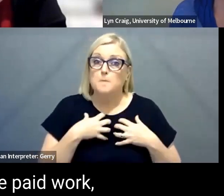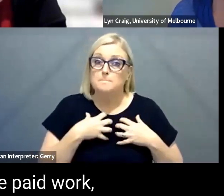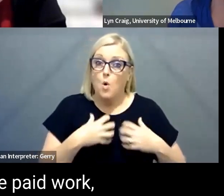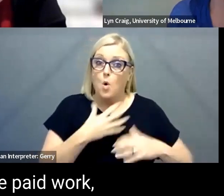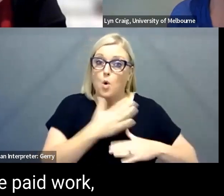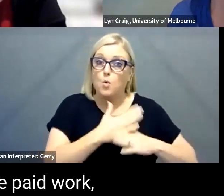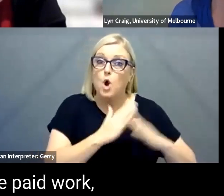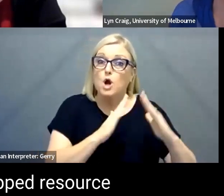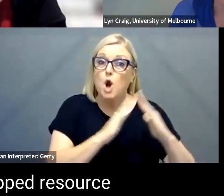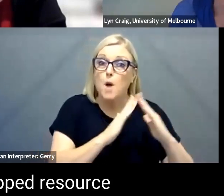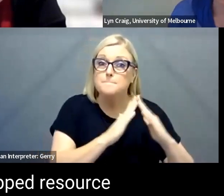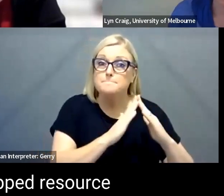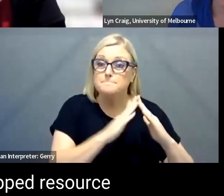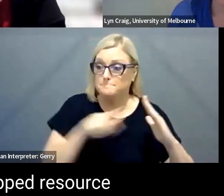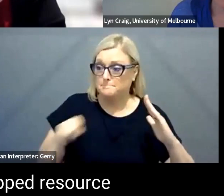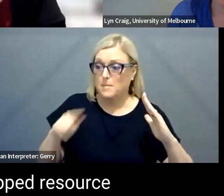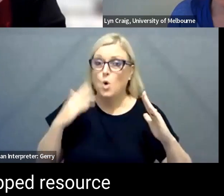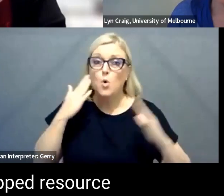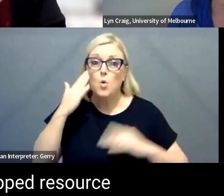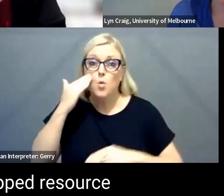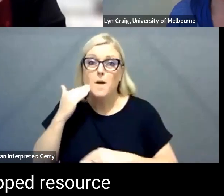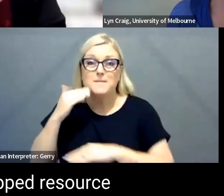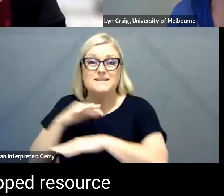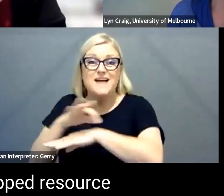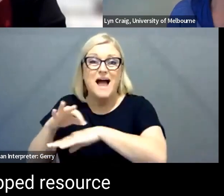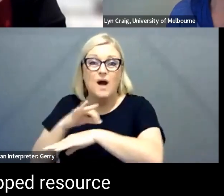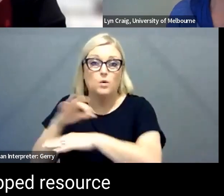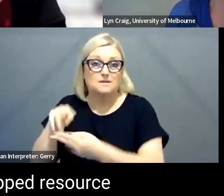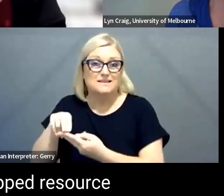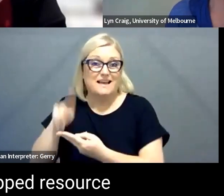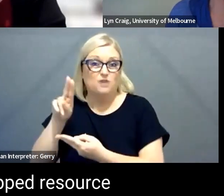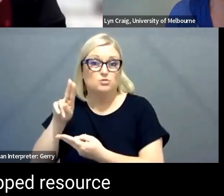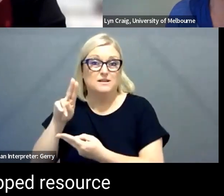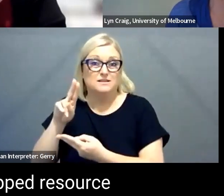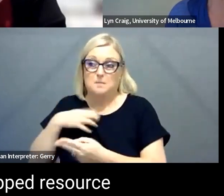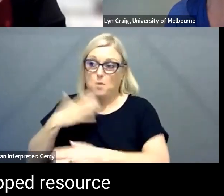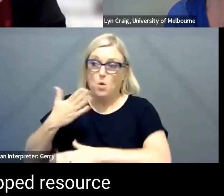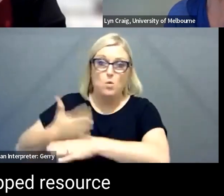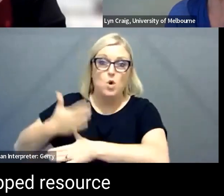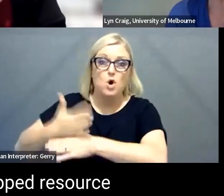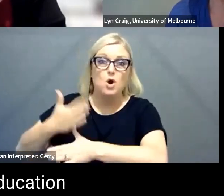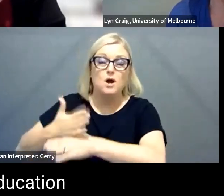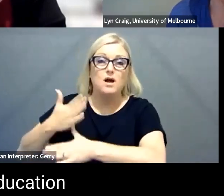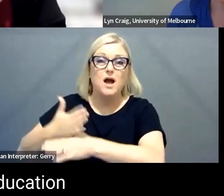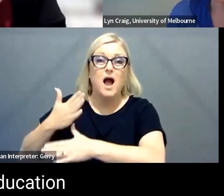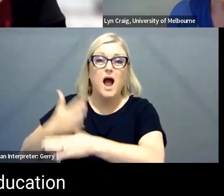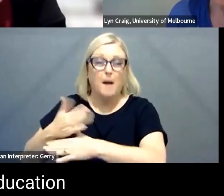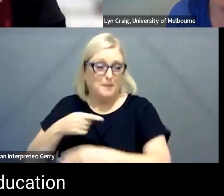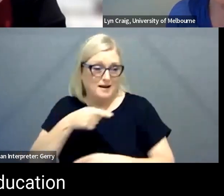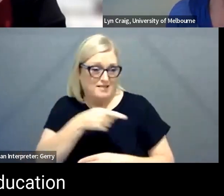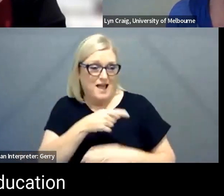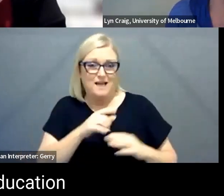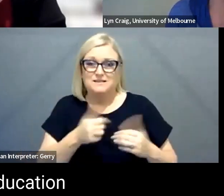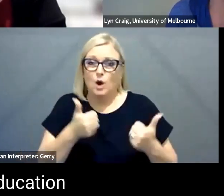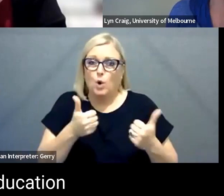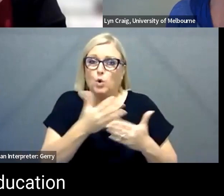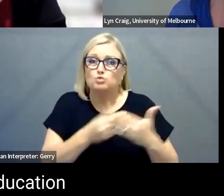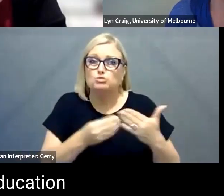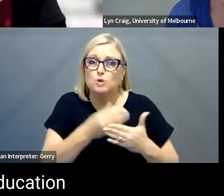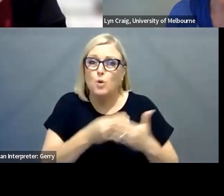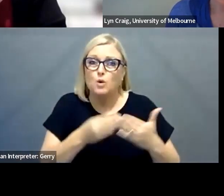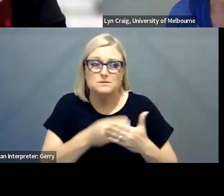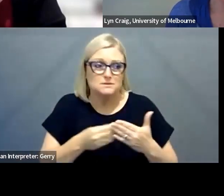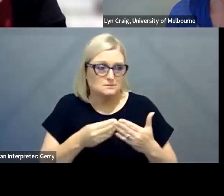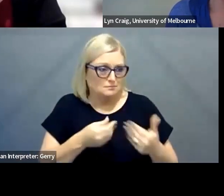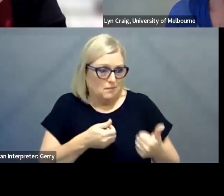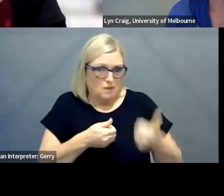thus increase productivity. And, it is an untapped resource in this country, women's education and work